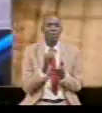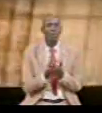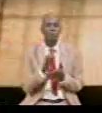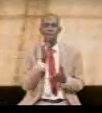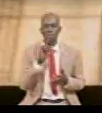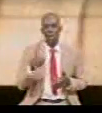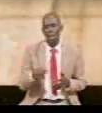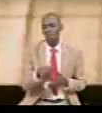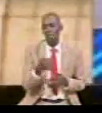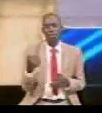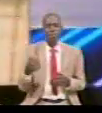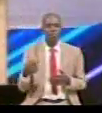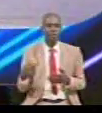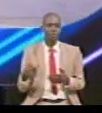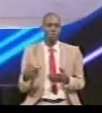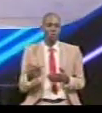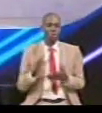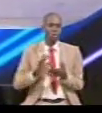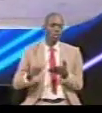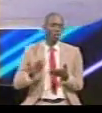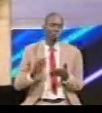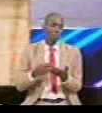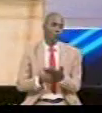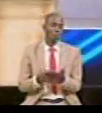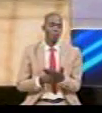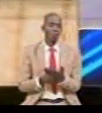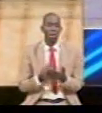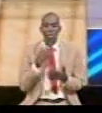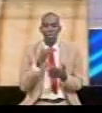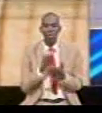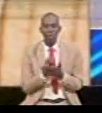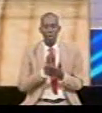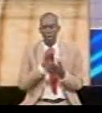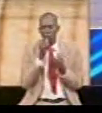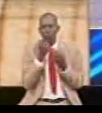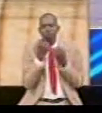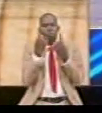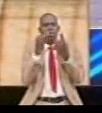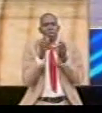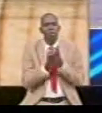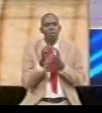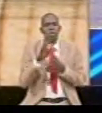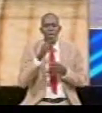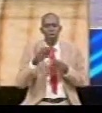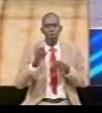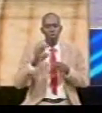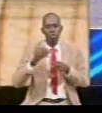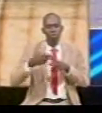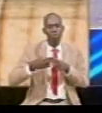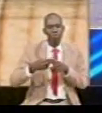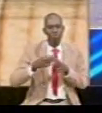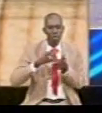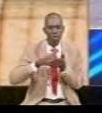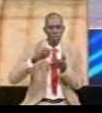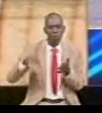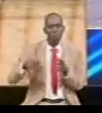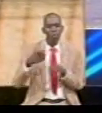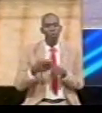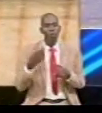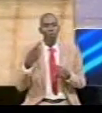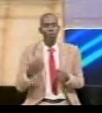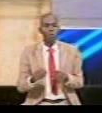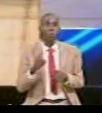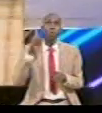already. It says, I marvel that ye are so soon removed from him that called you into the gospel